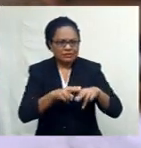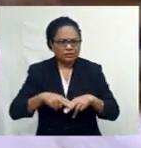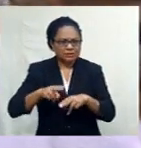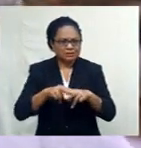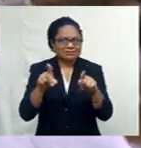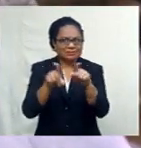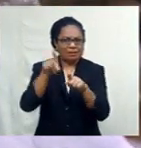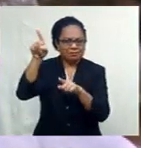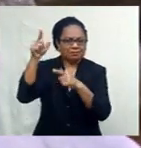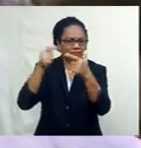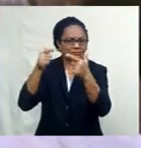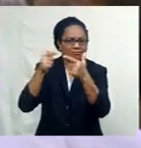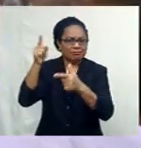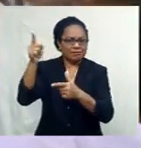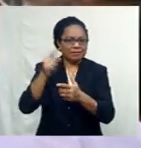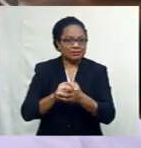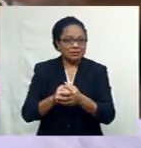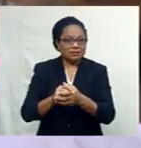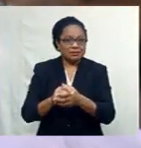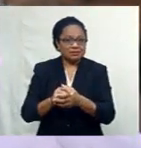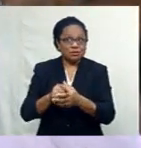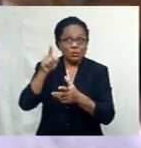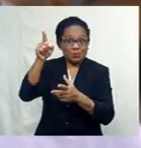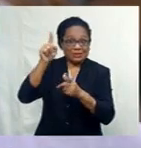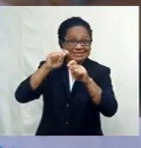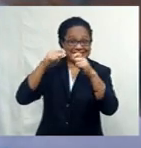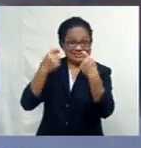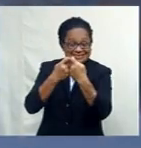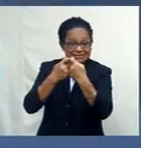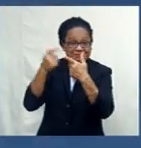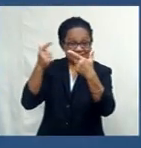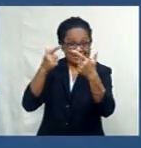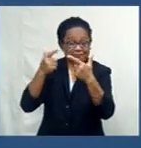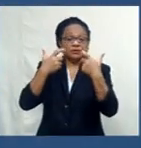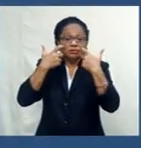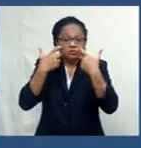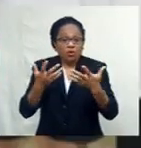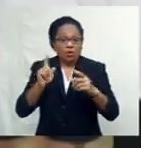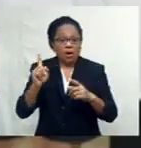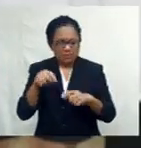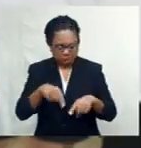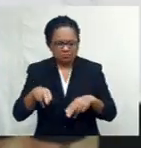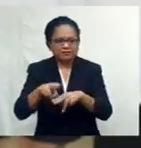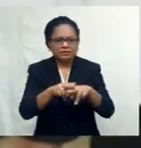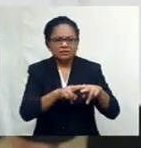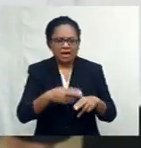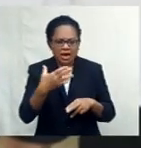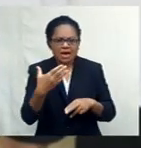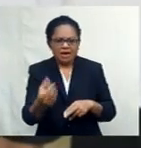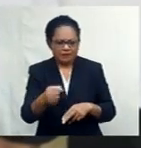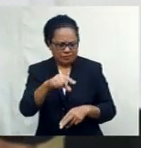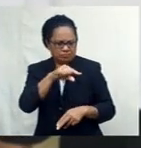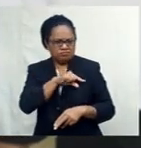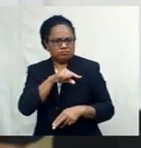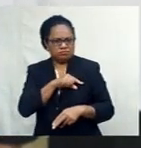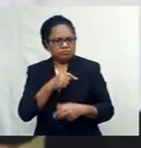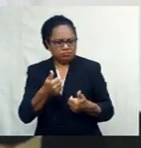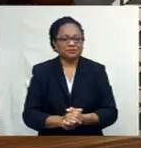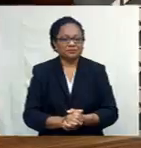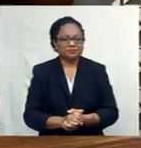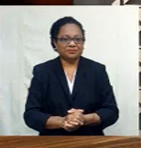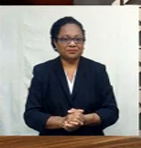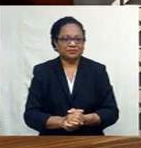Wesley says Fiji has proven that we don't only have quality local players, but there's some very qualified homegrown coaches as